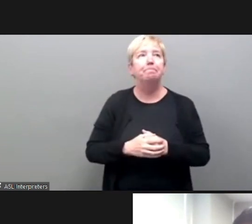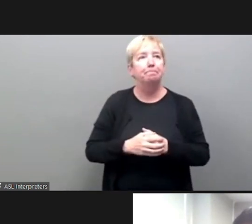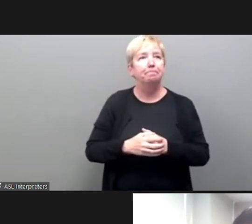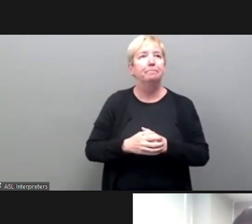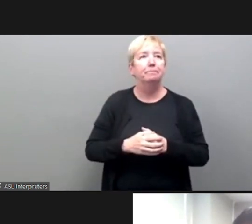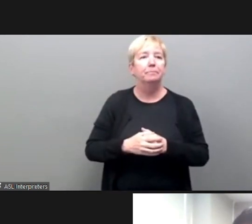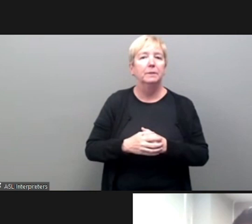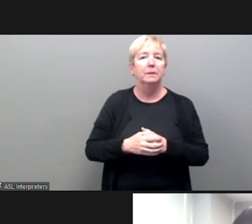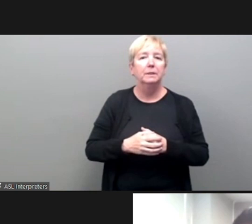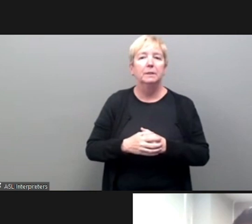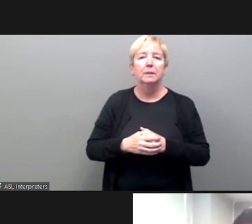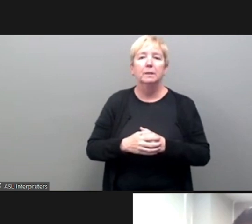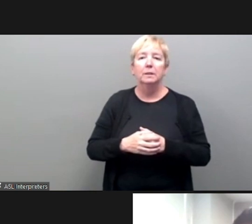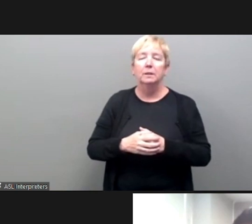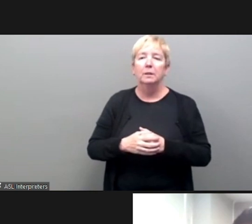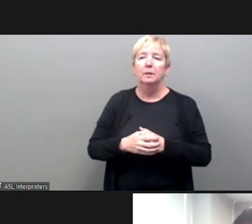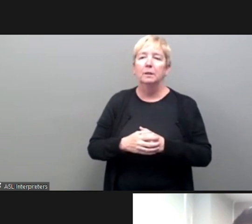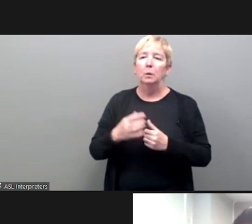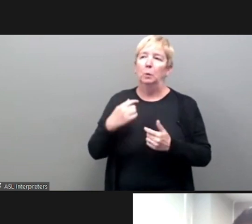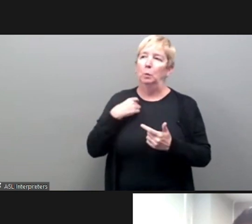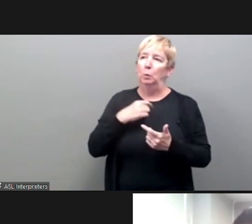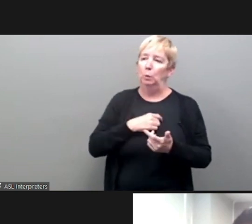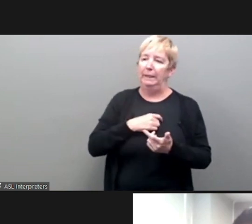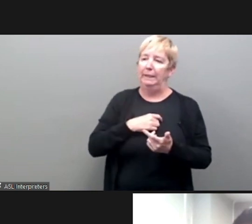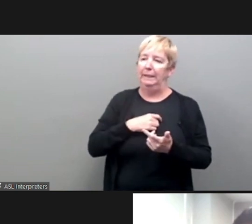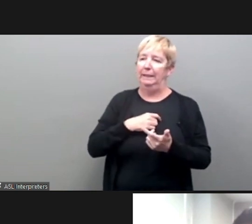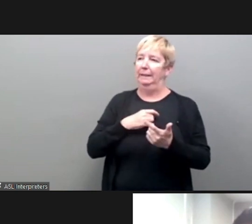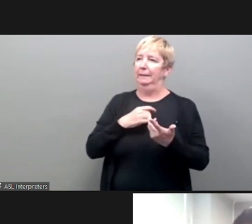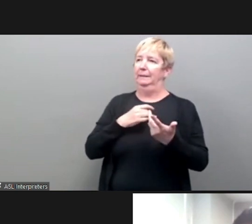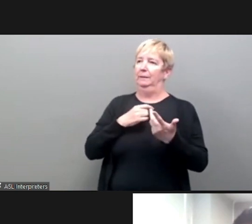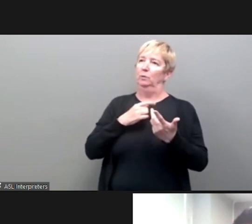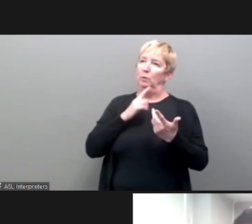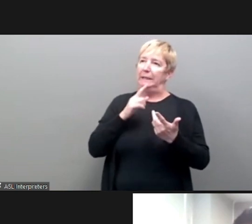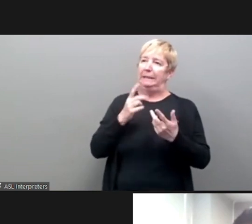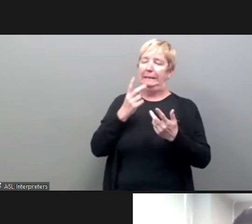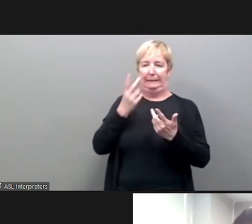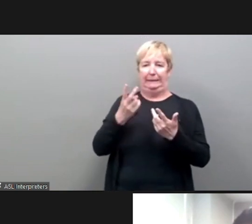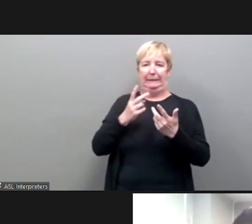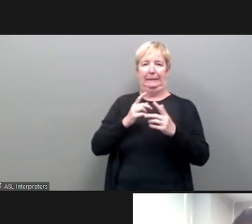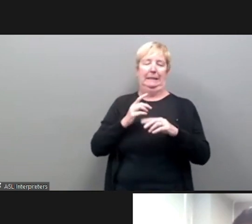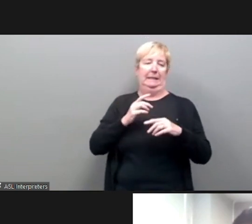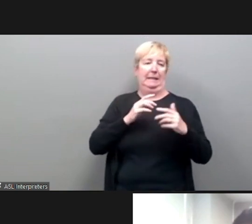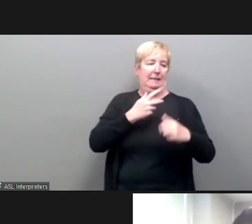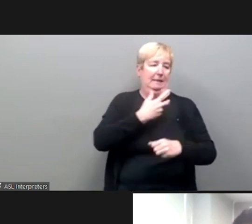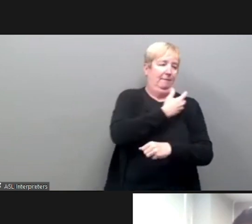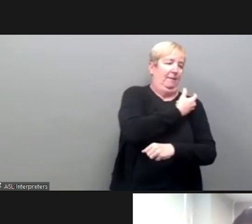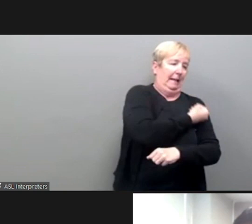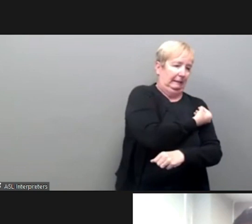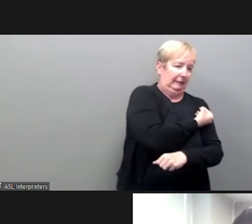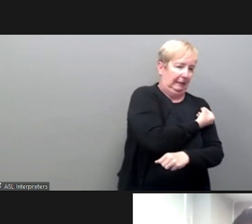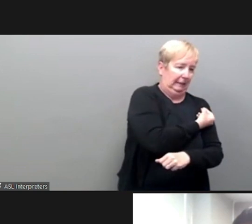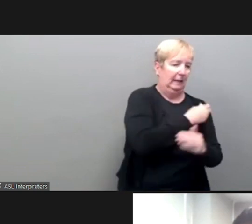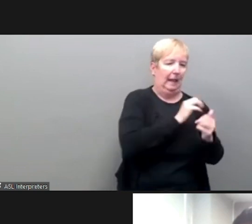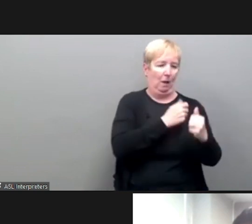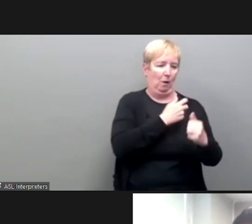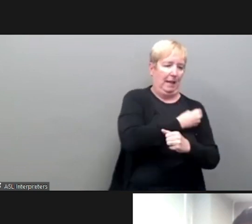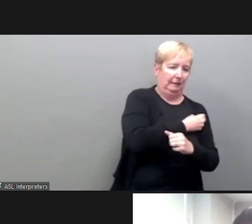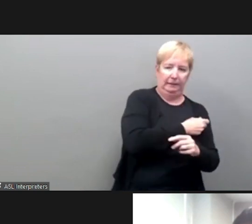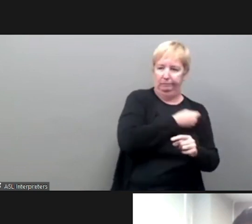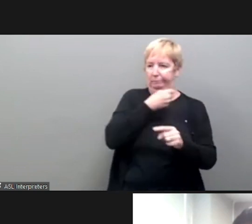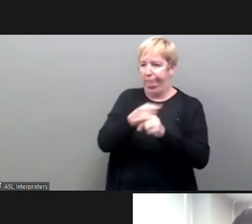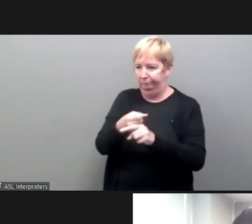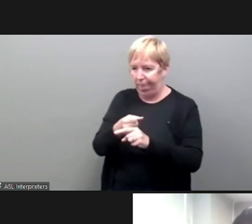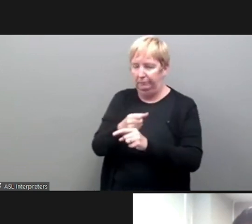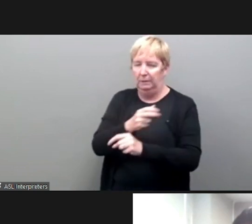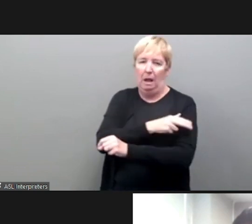link between our state getting vaccinated and then how that affects hospitalizations and deaths.